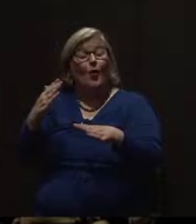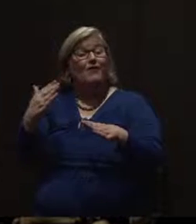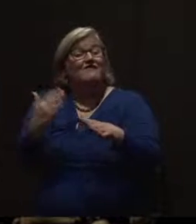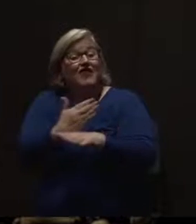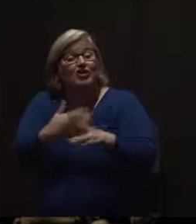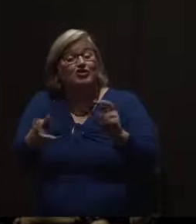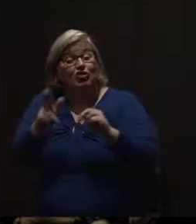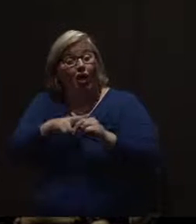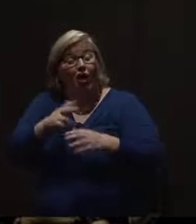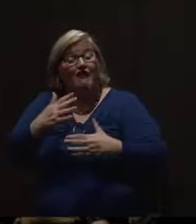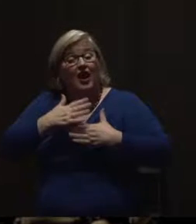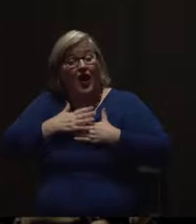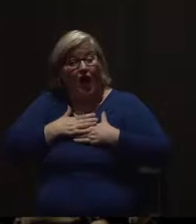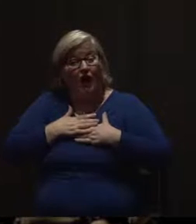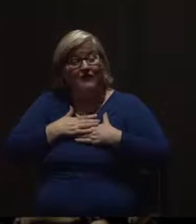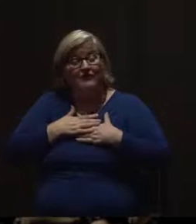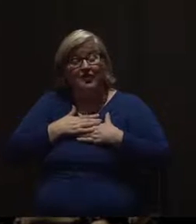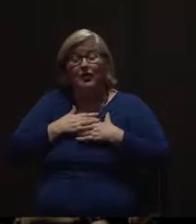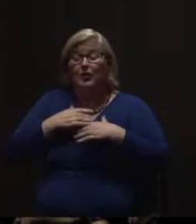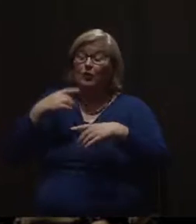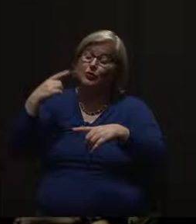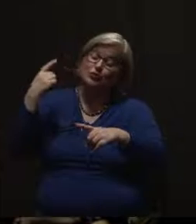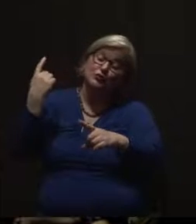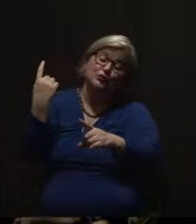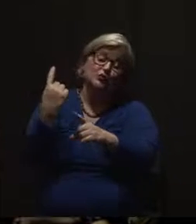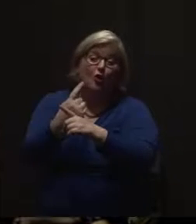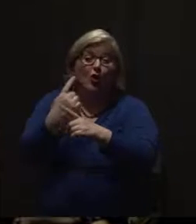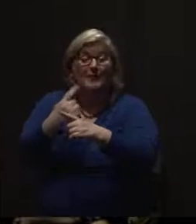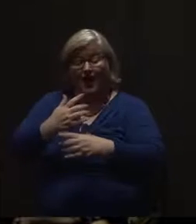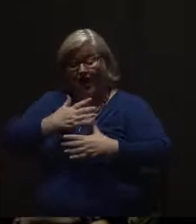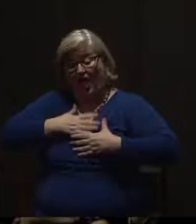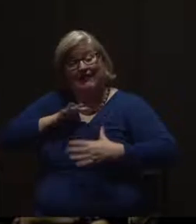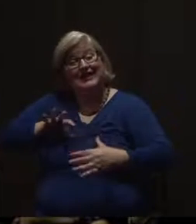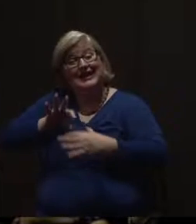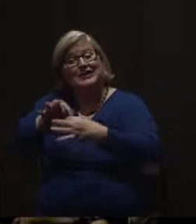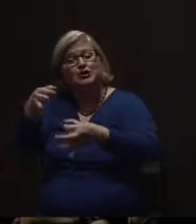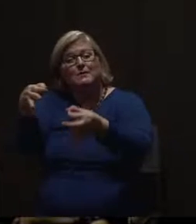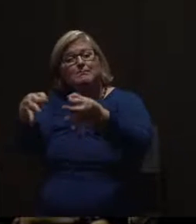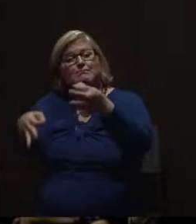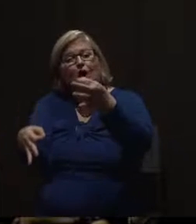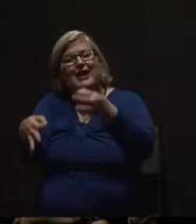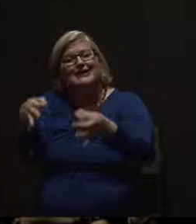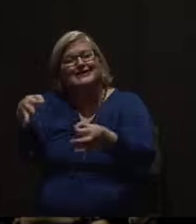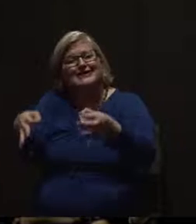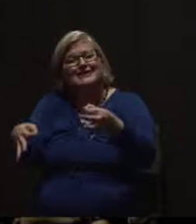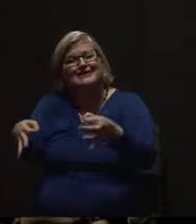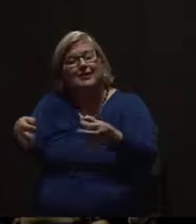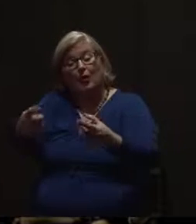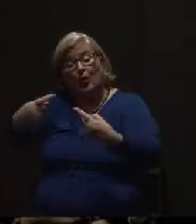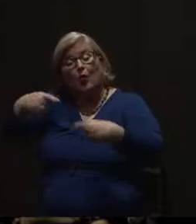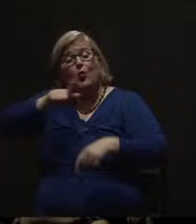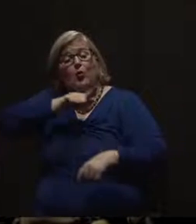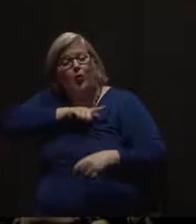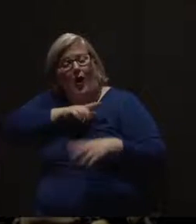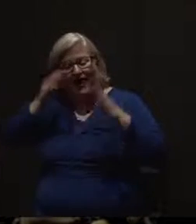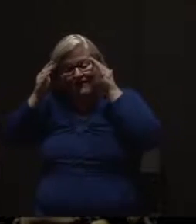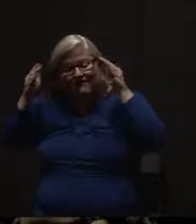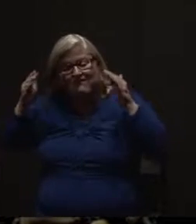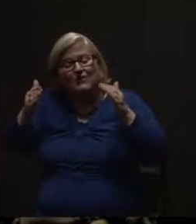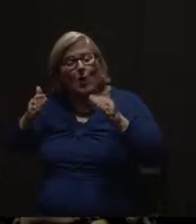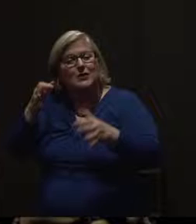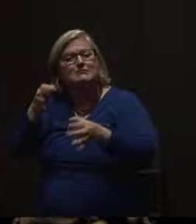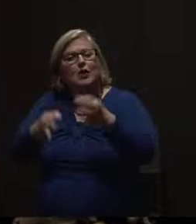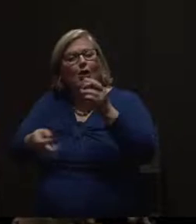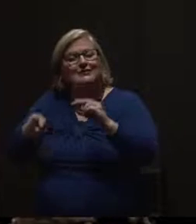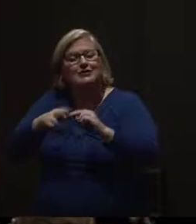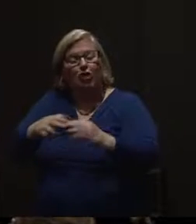for communities. And I want to talk about the role of love in politics and why I want a politics of love. Because I could have started very